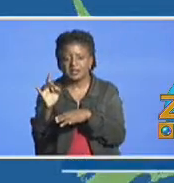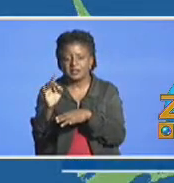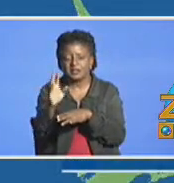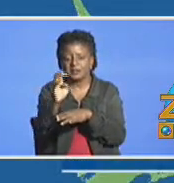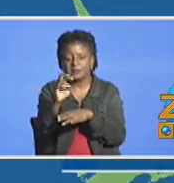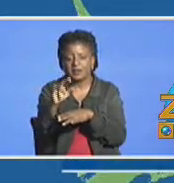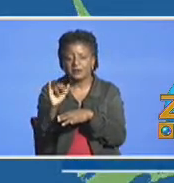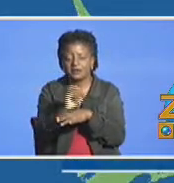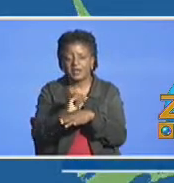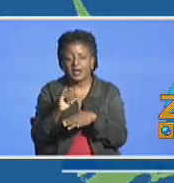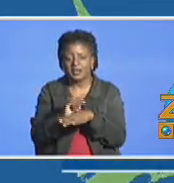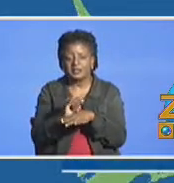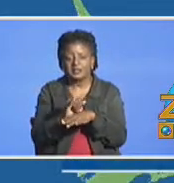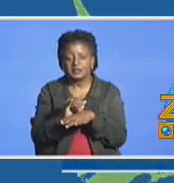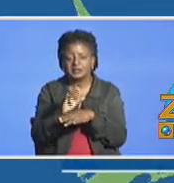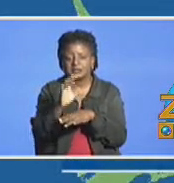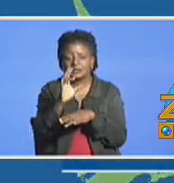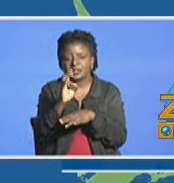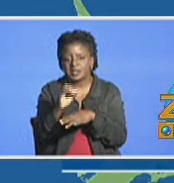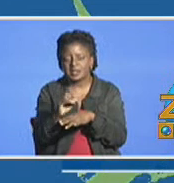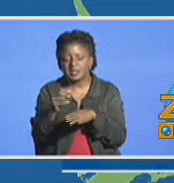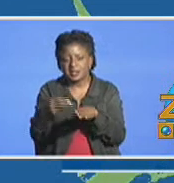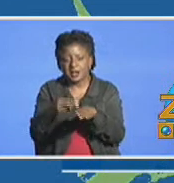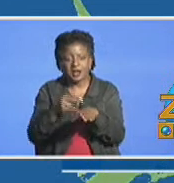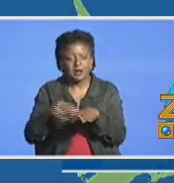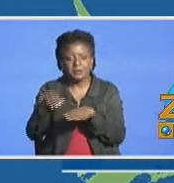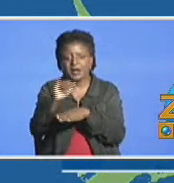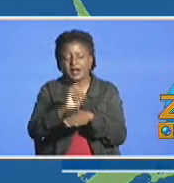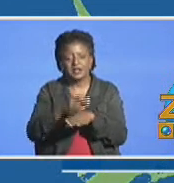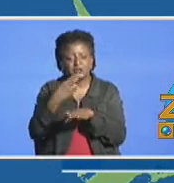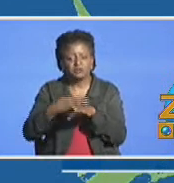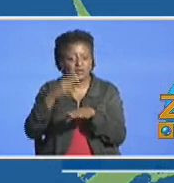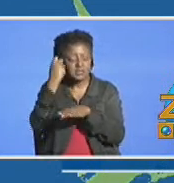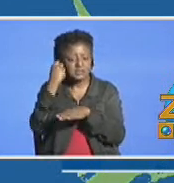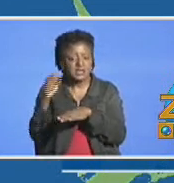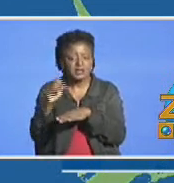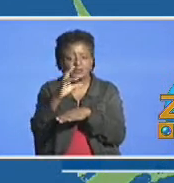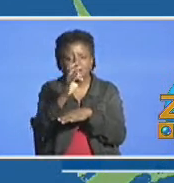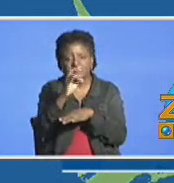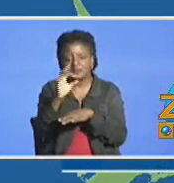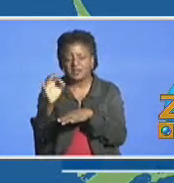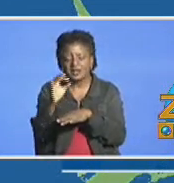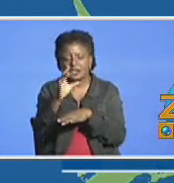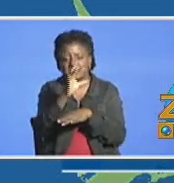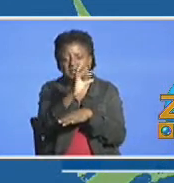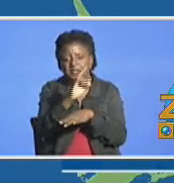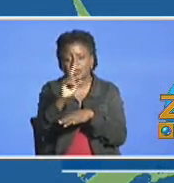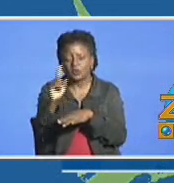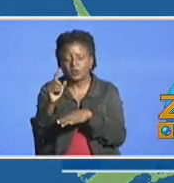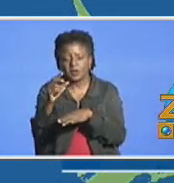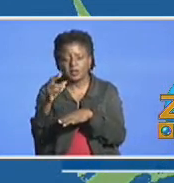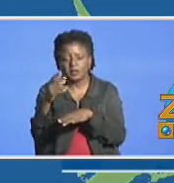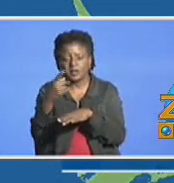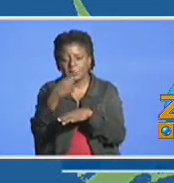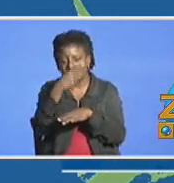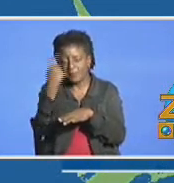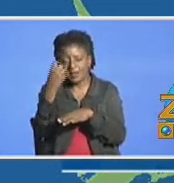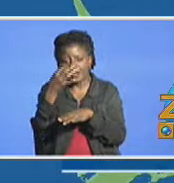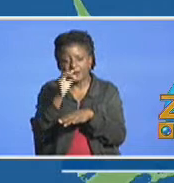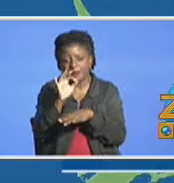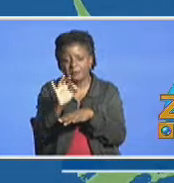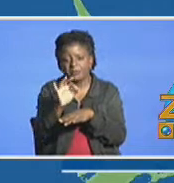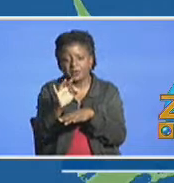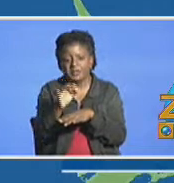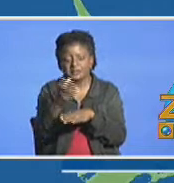84. 80 degrees in Harbor Island. Rock Sound, Eleuthera, 79. 81 in Black Point, Exuma. Kemps Bay, South Andros,